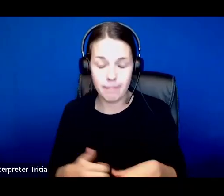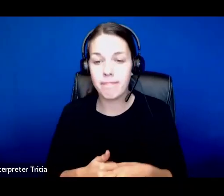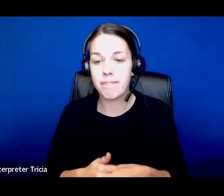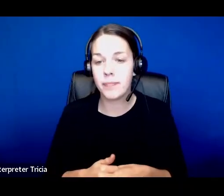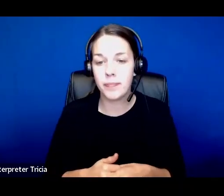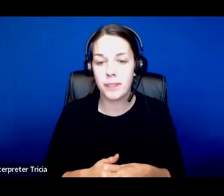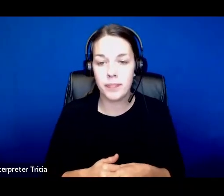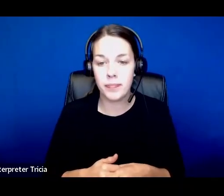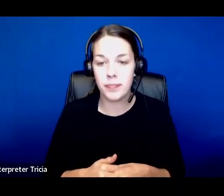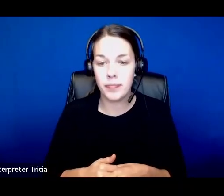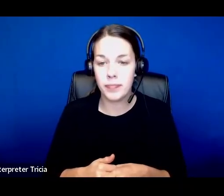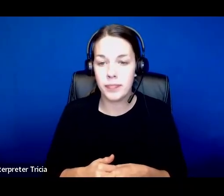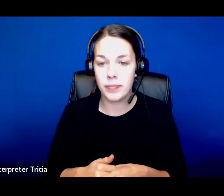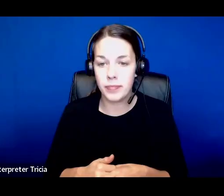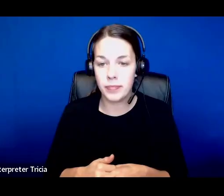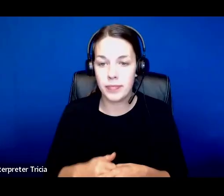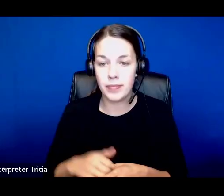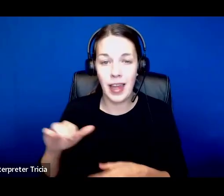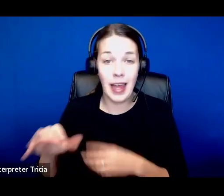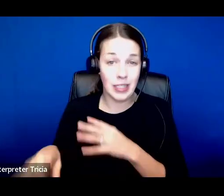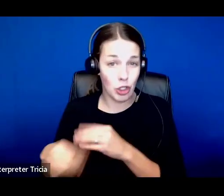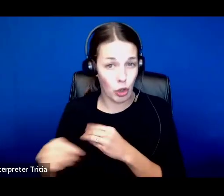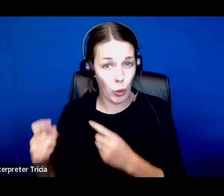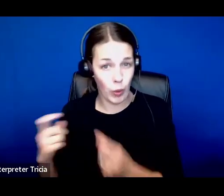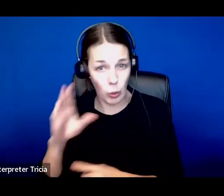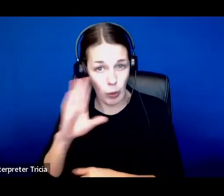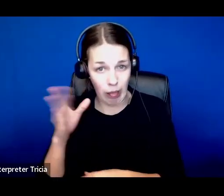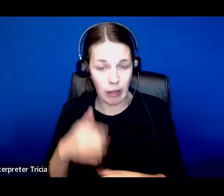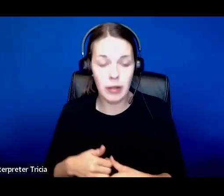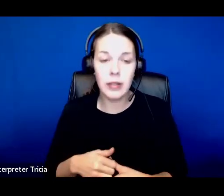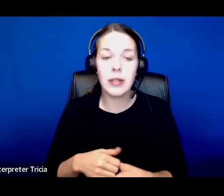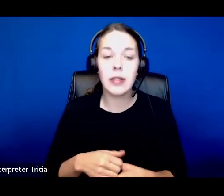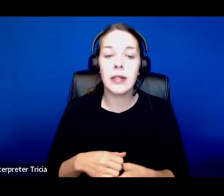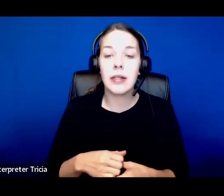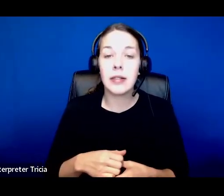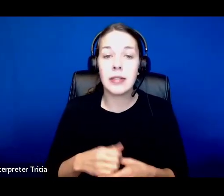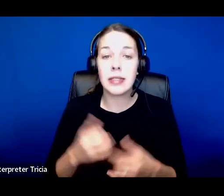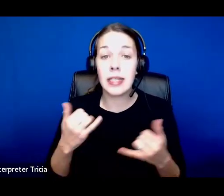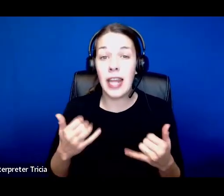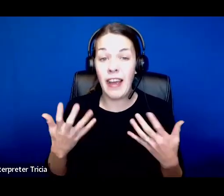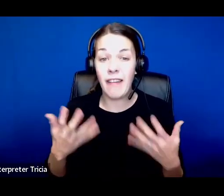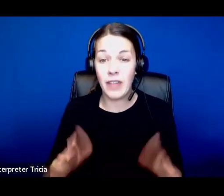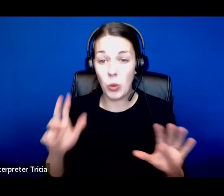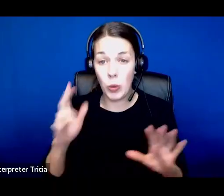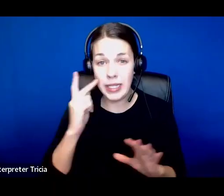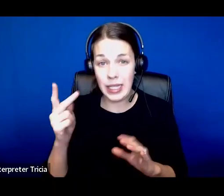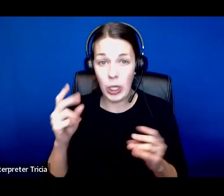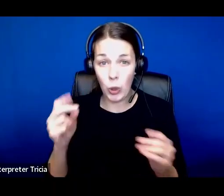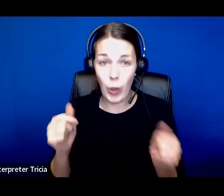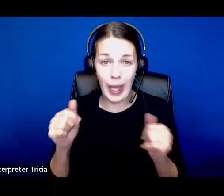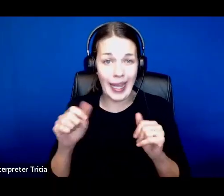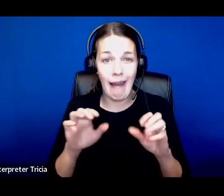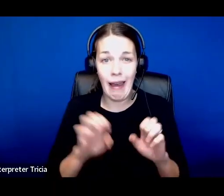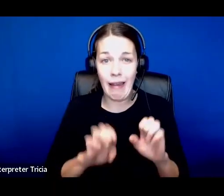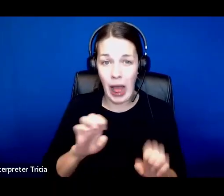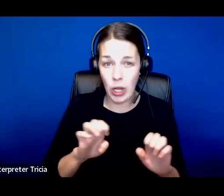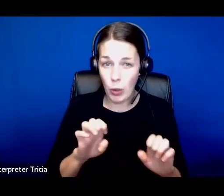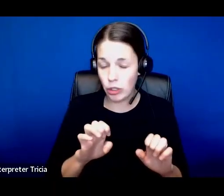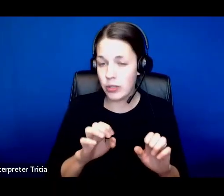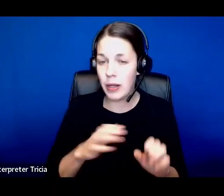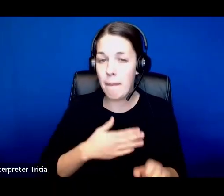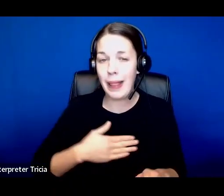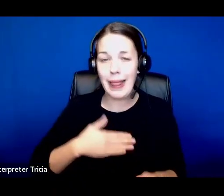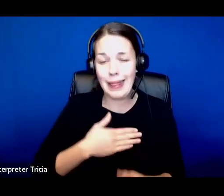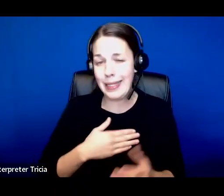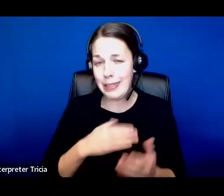We will also take some additional questions at that time. At the close of today's session, you will see a quick evaluation of today's session pop